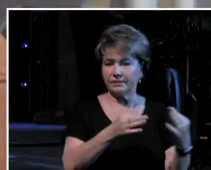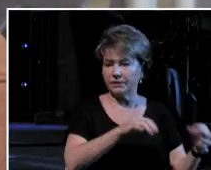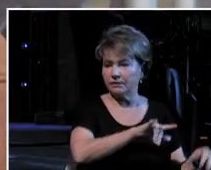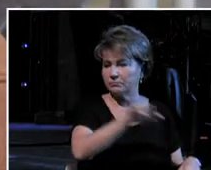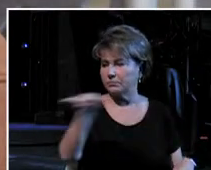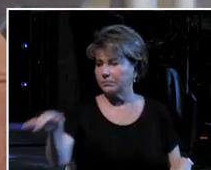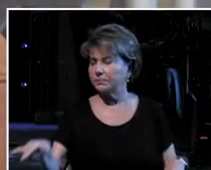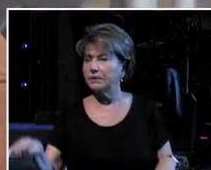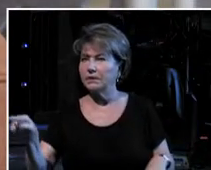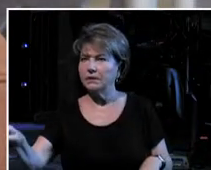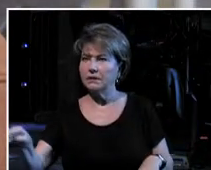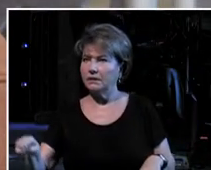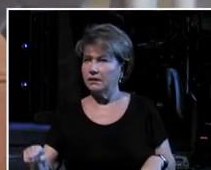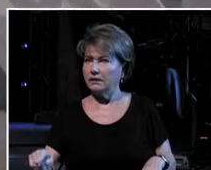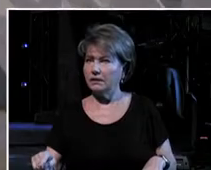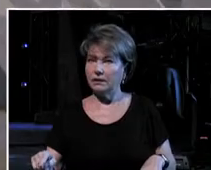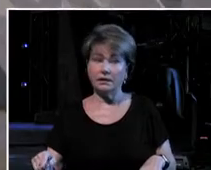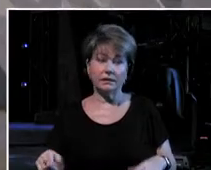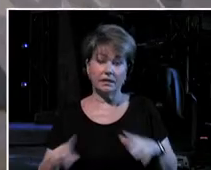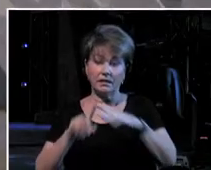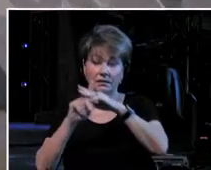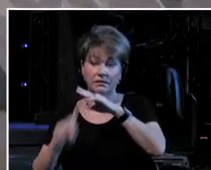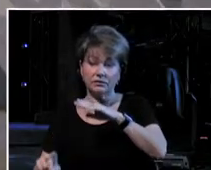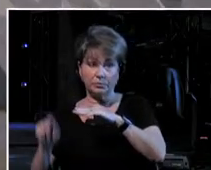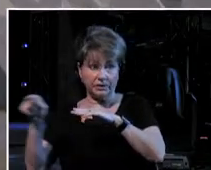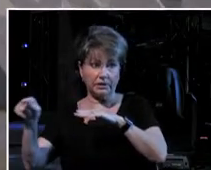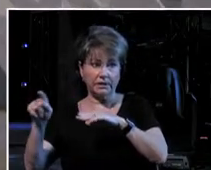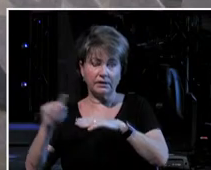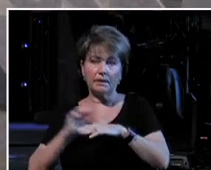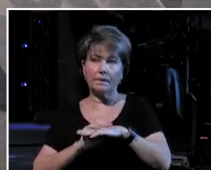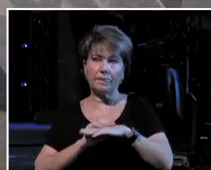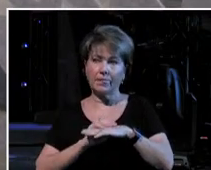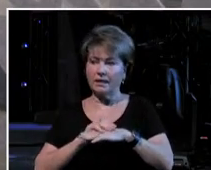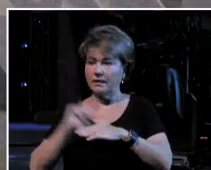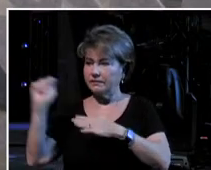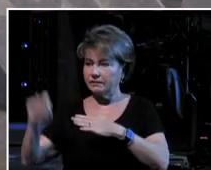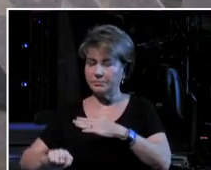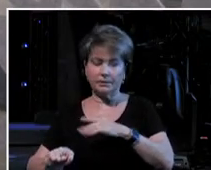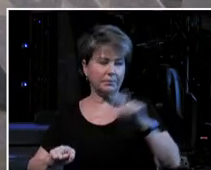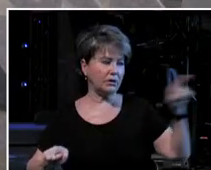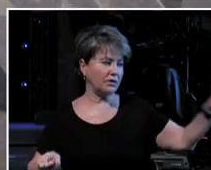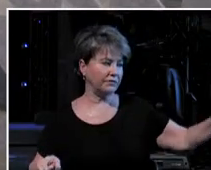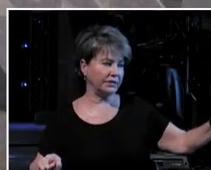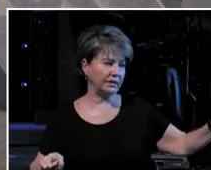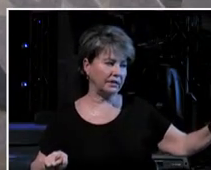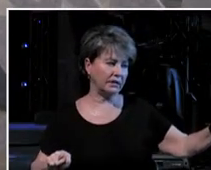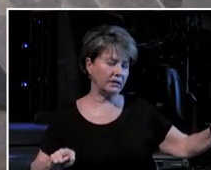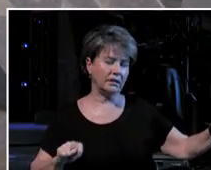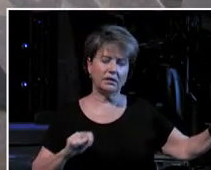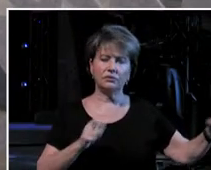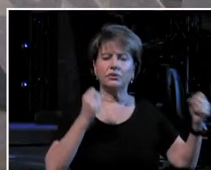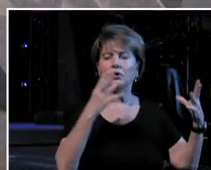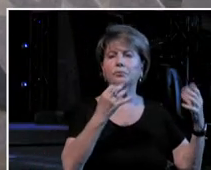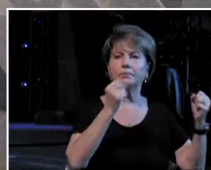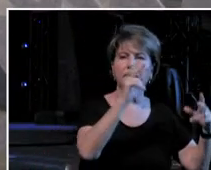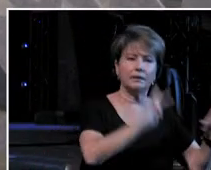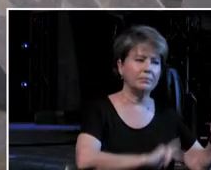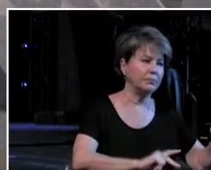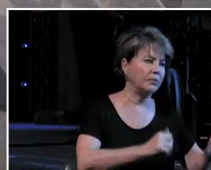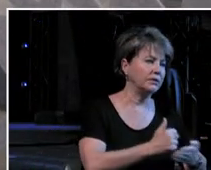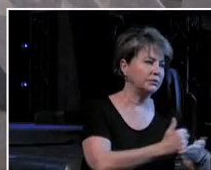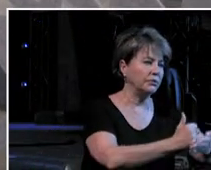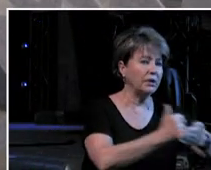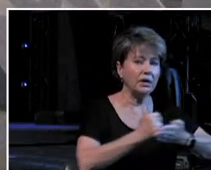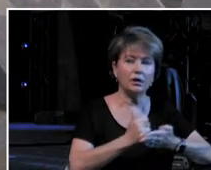and went into obscurity. And on the other side is all the people who sincerely want to help us and make our